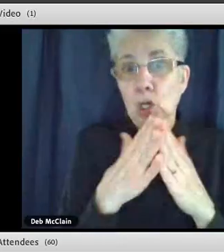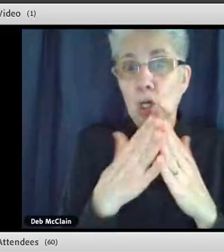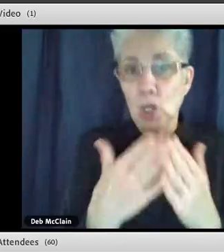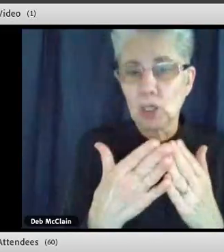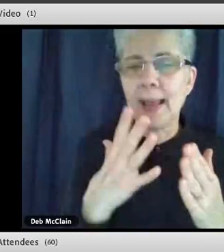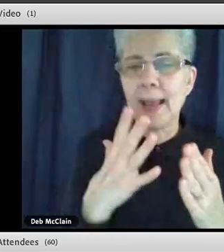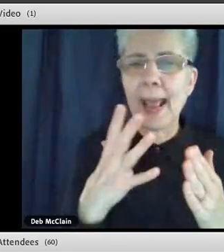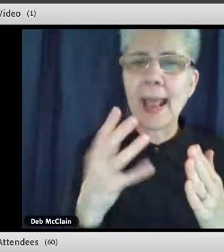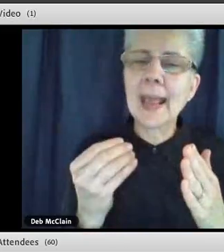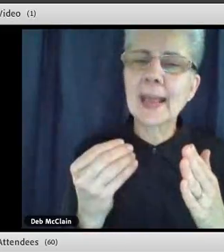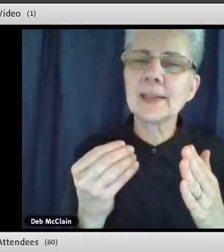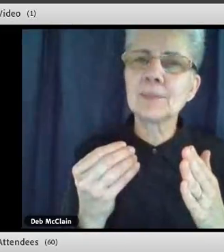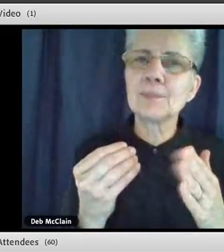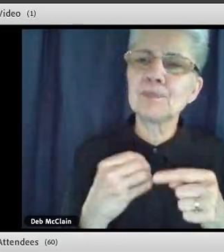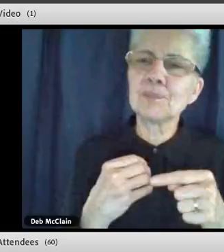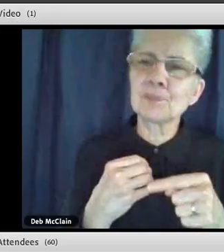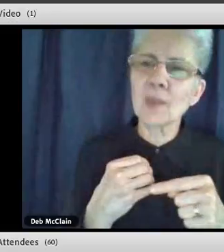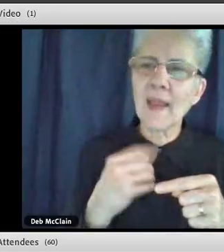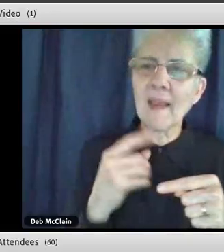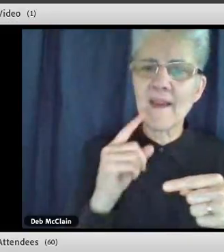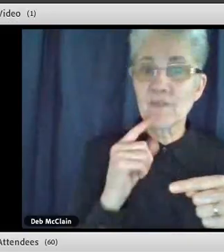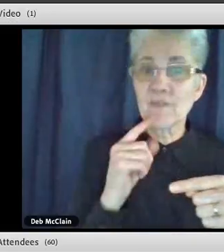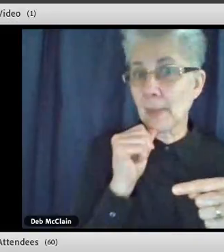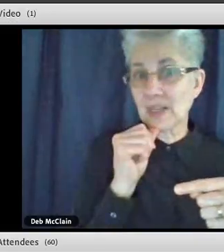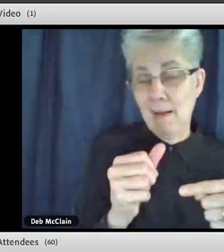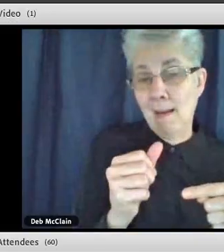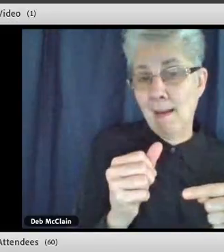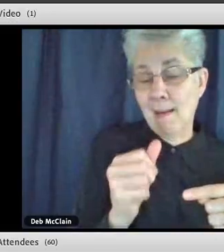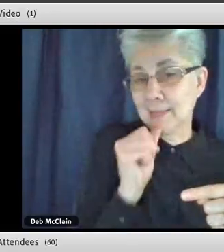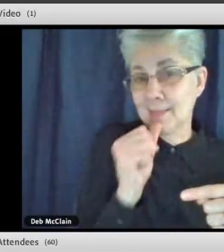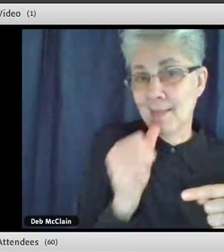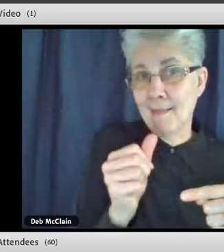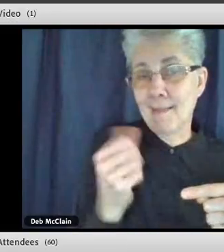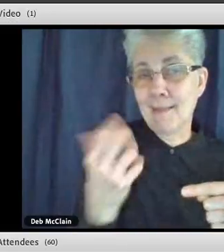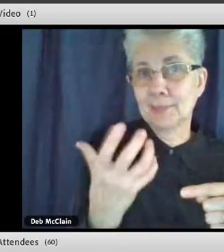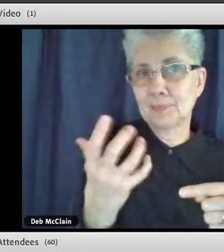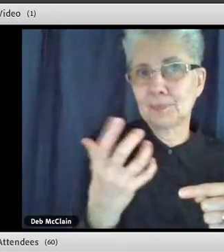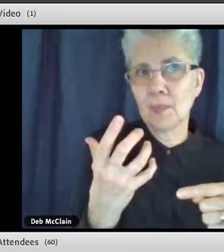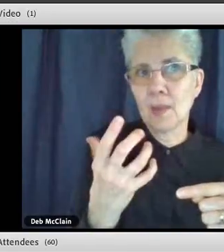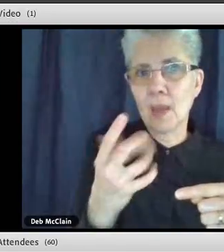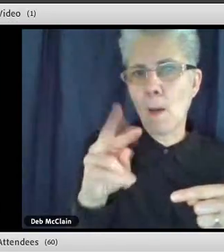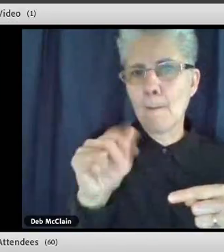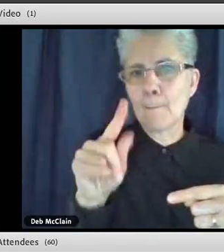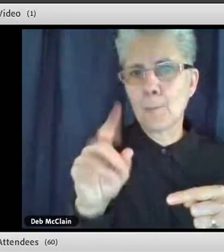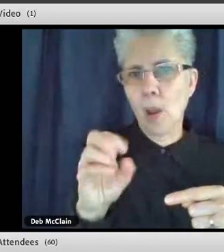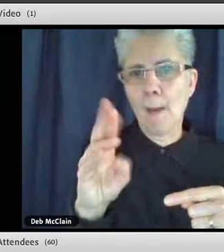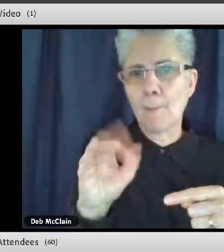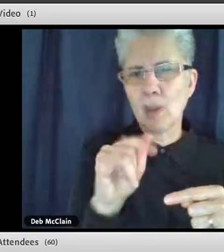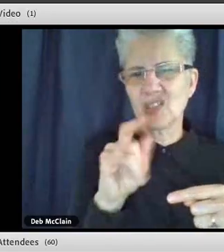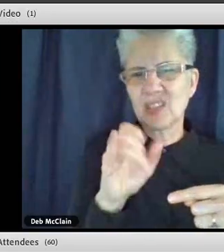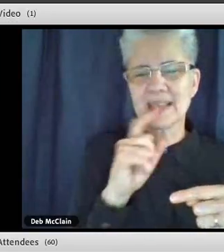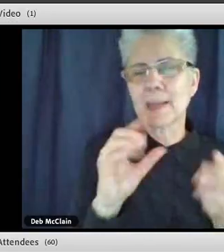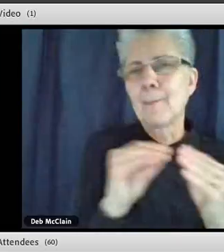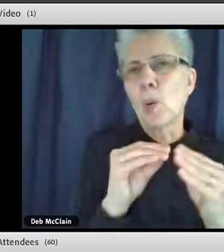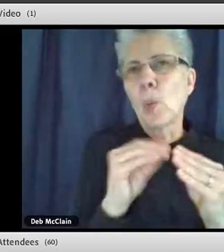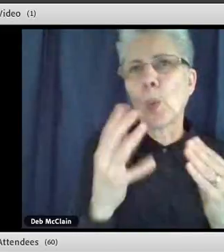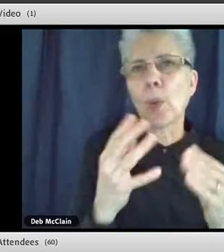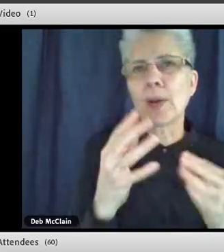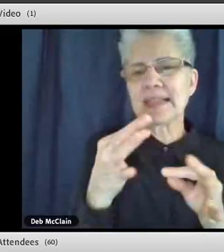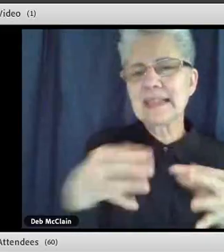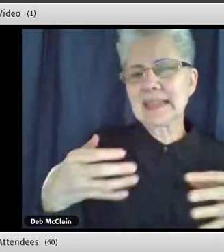And it's very much not it's not a Pride and Prejudice, right? It's very much